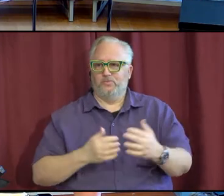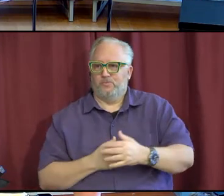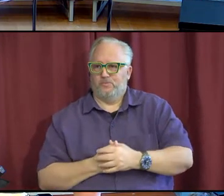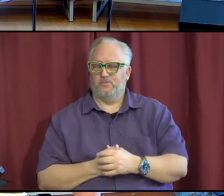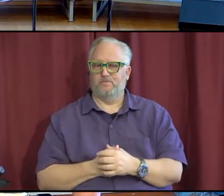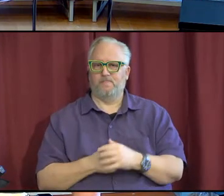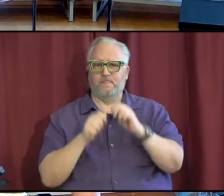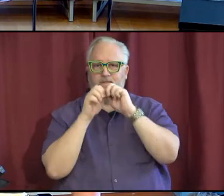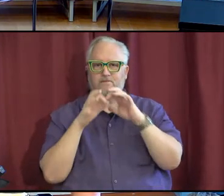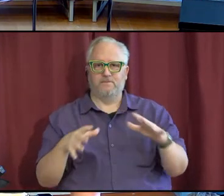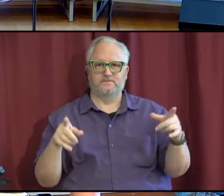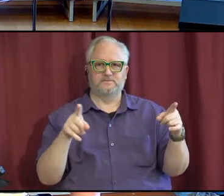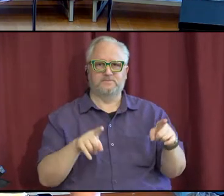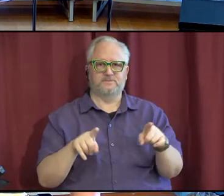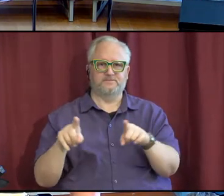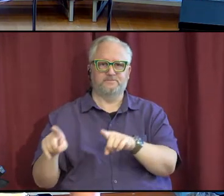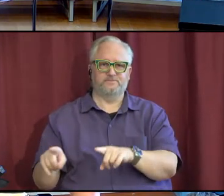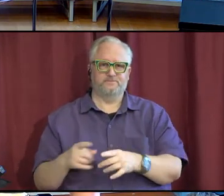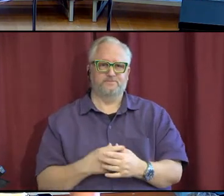Blessed be.